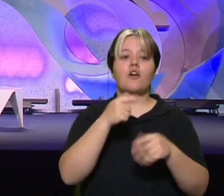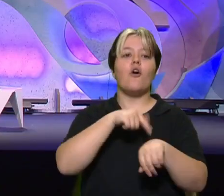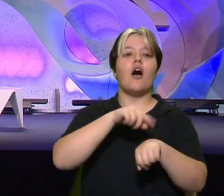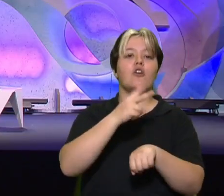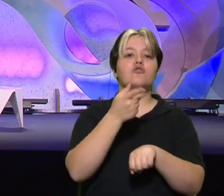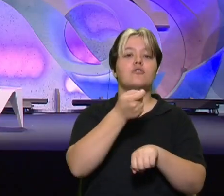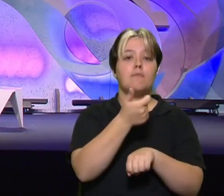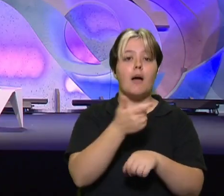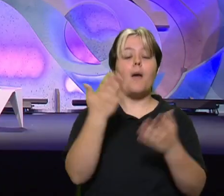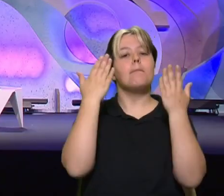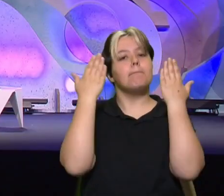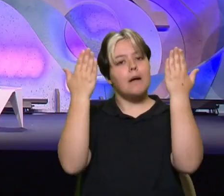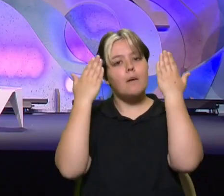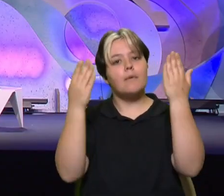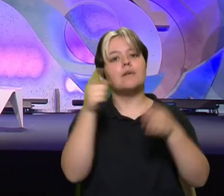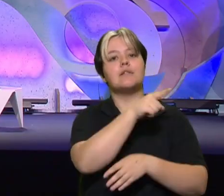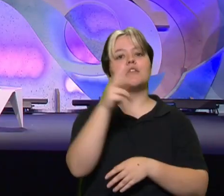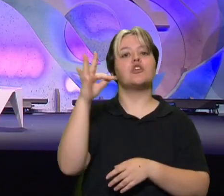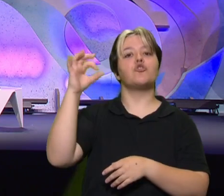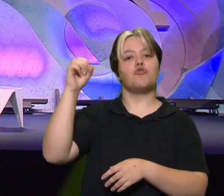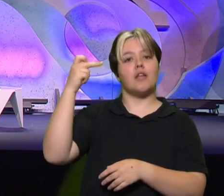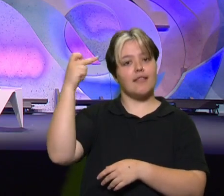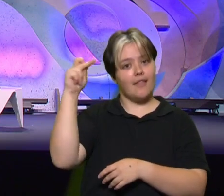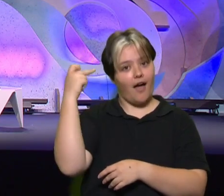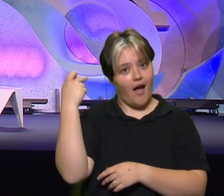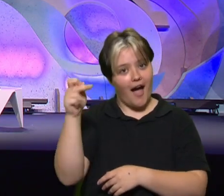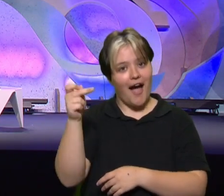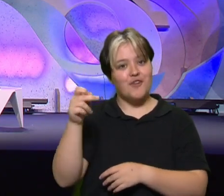to +2, and